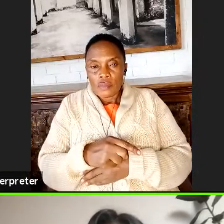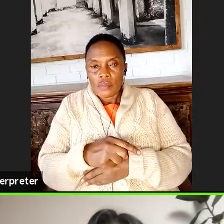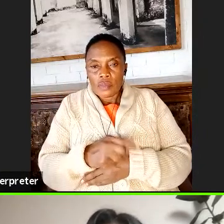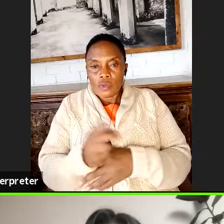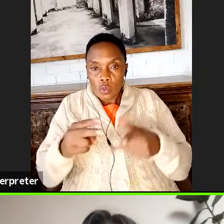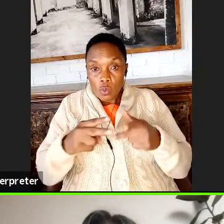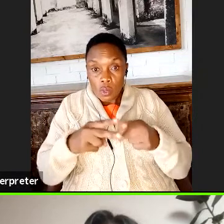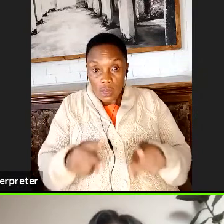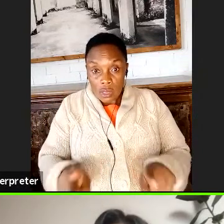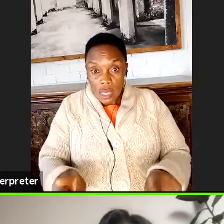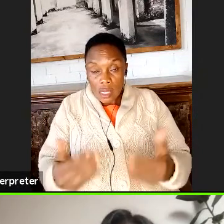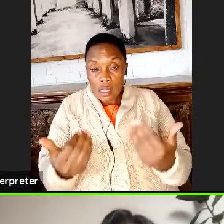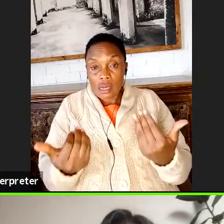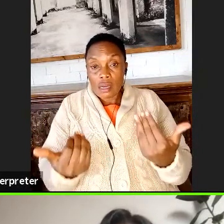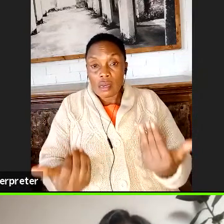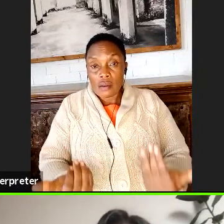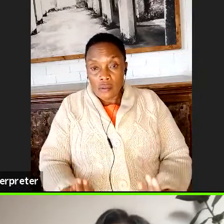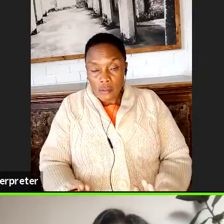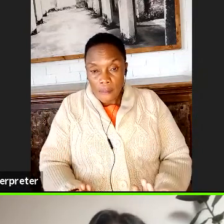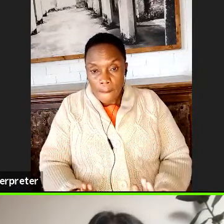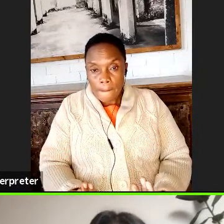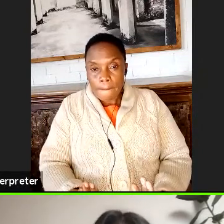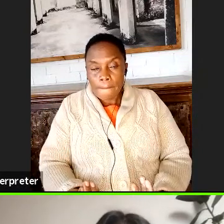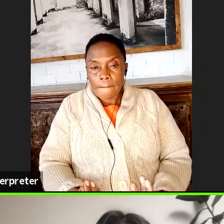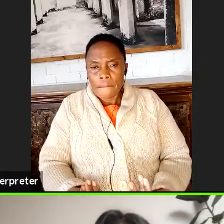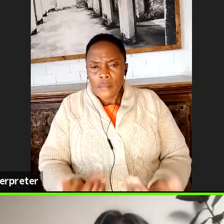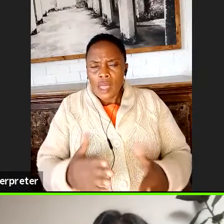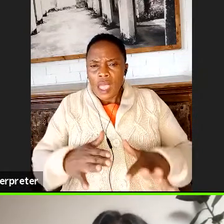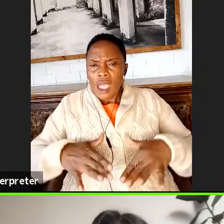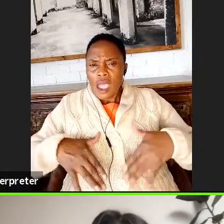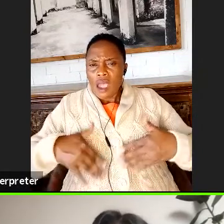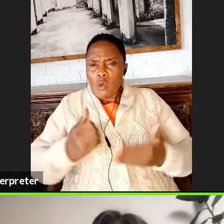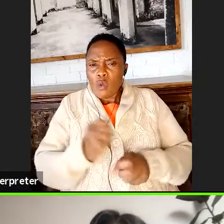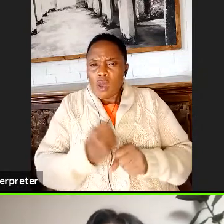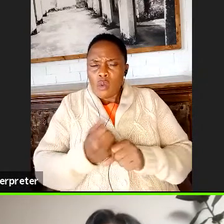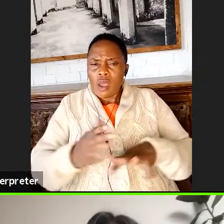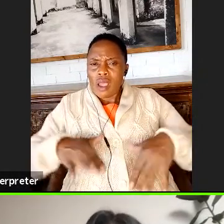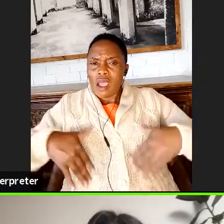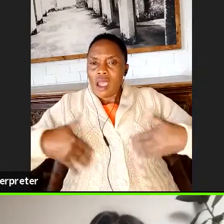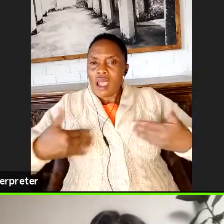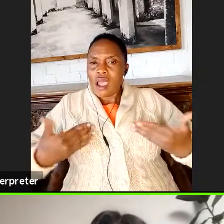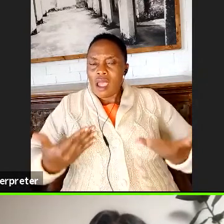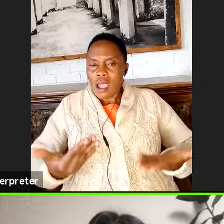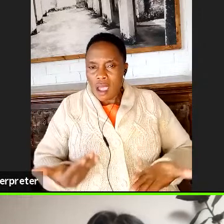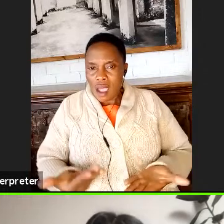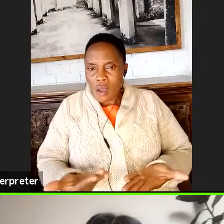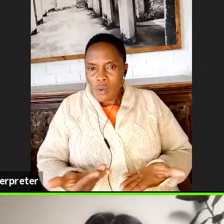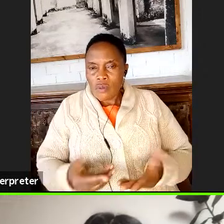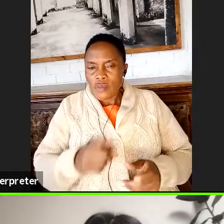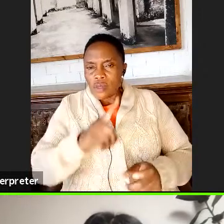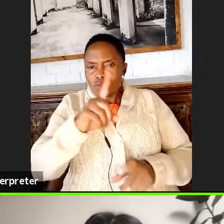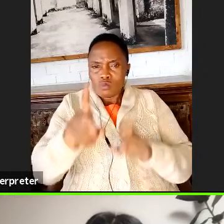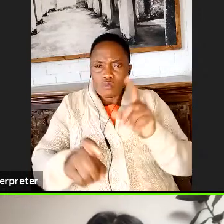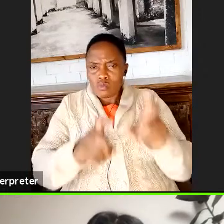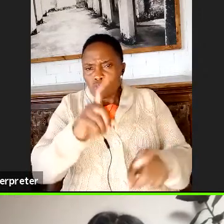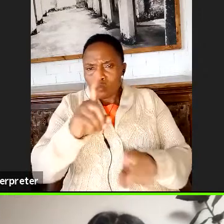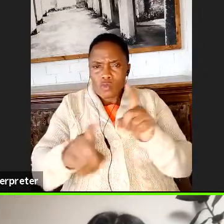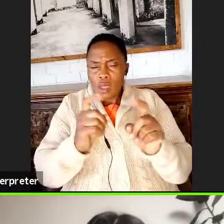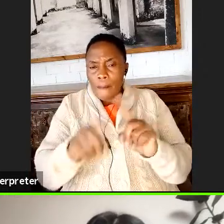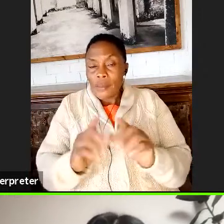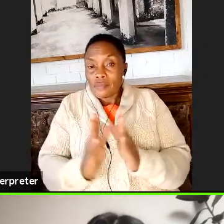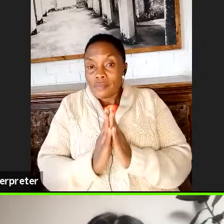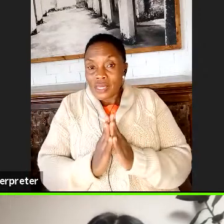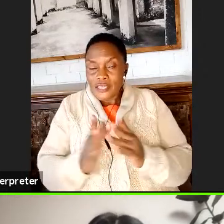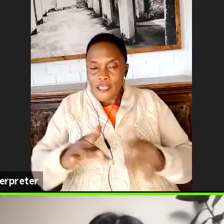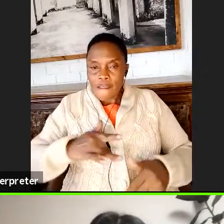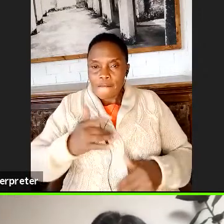started. So how this is going to work, everyone, is I'm going to direct questions to each people, but please feel free to